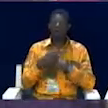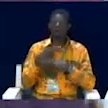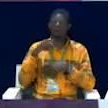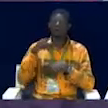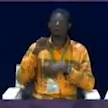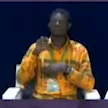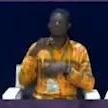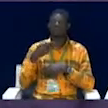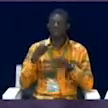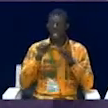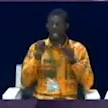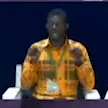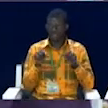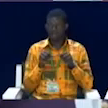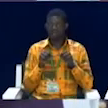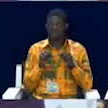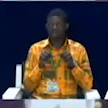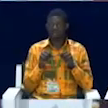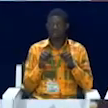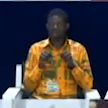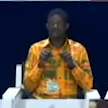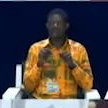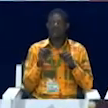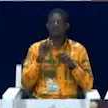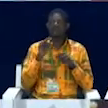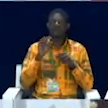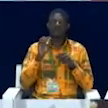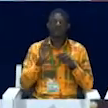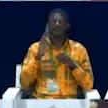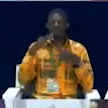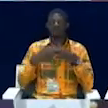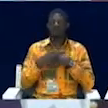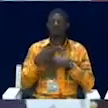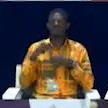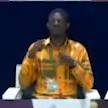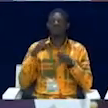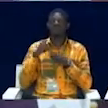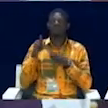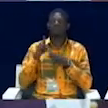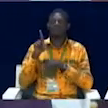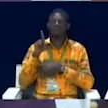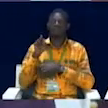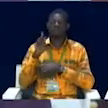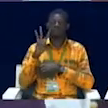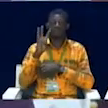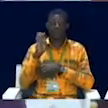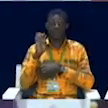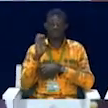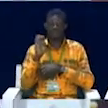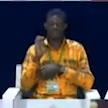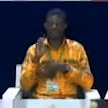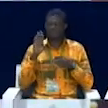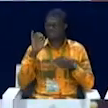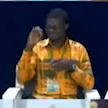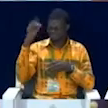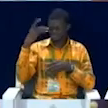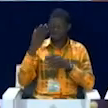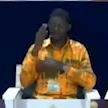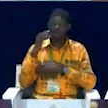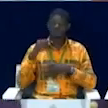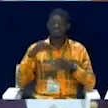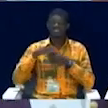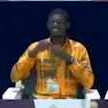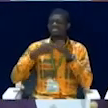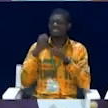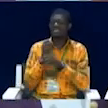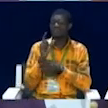Area, Upper Room Zone of Lagos Province 40. And by the grace of God, in year